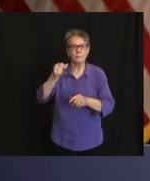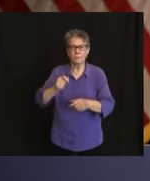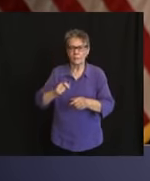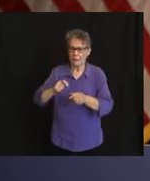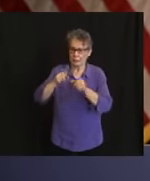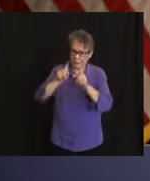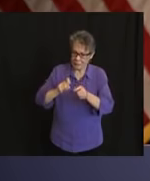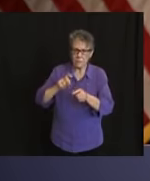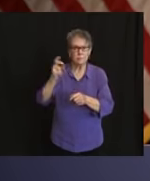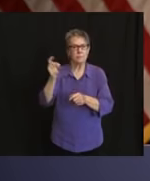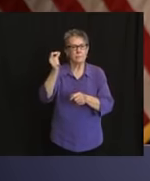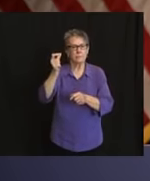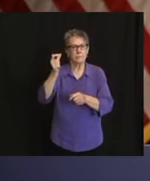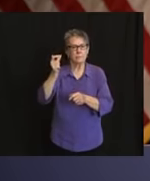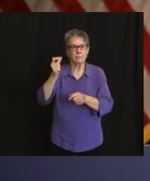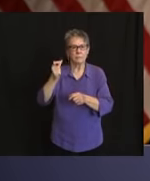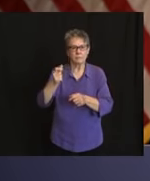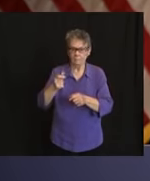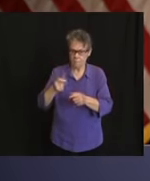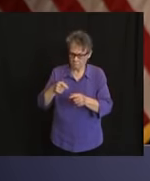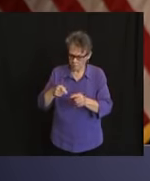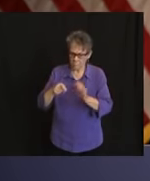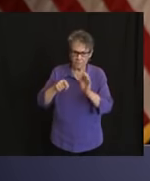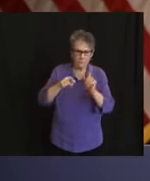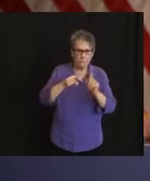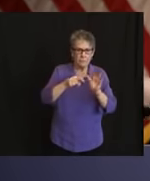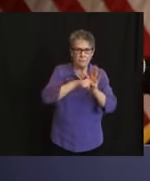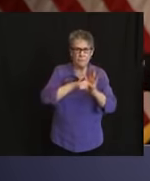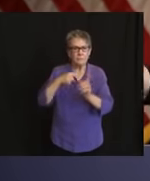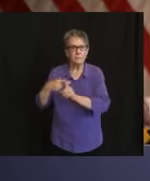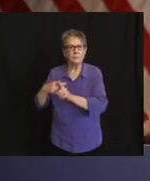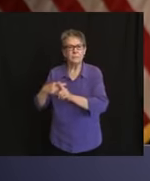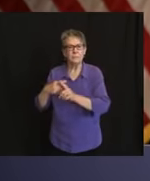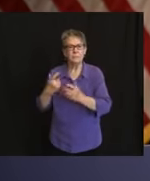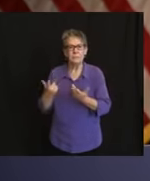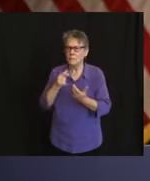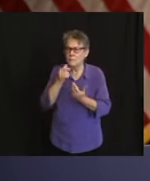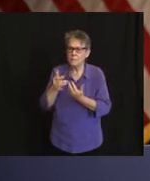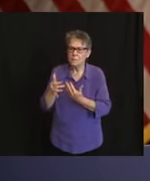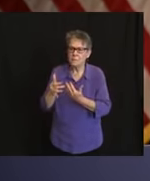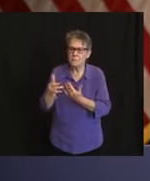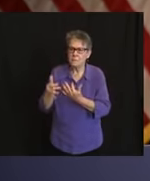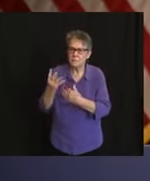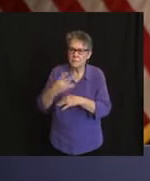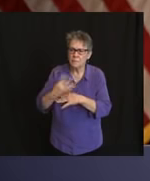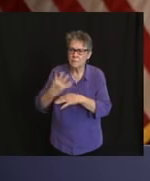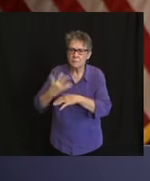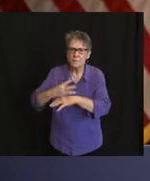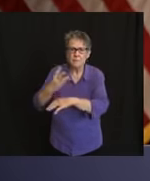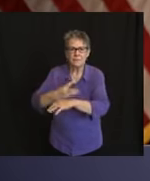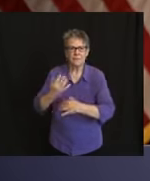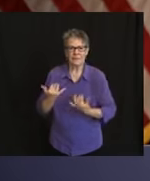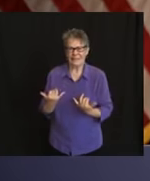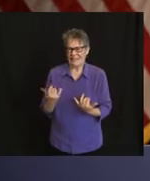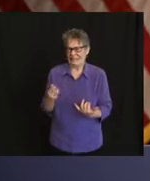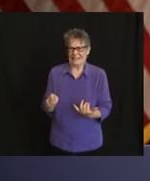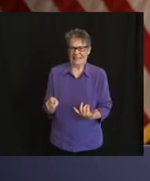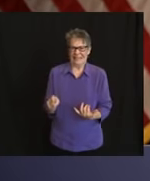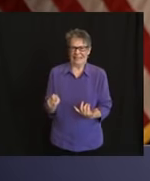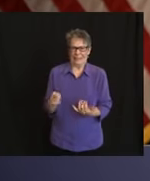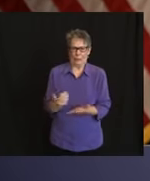historically we've been able to get them back. By the way, not just in New Jersey, anywhere in the country. I'll let Christina and Judy come in on